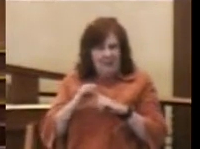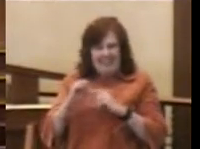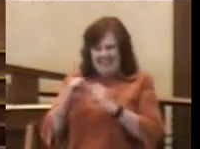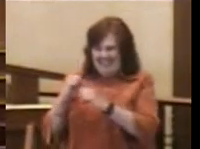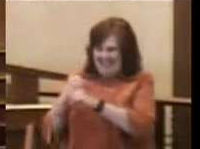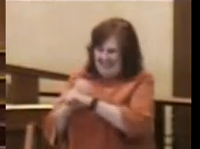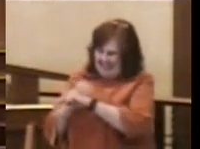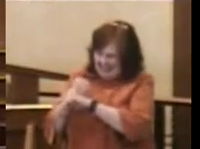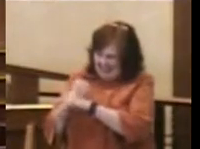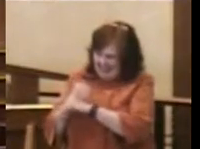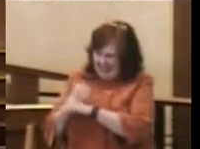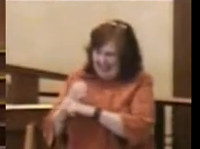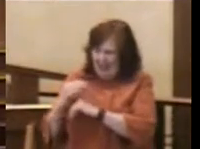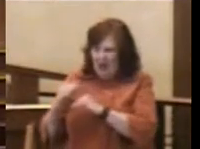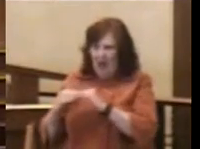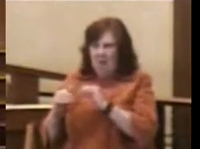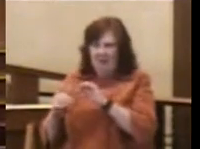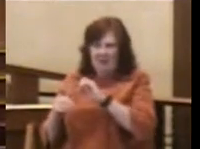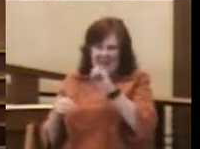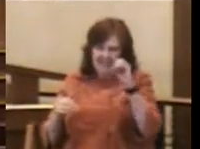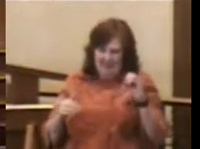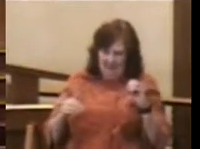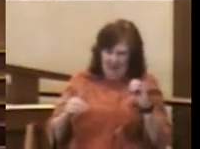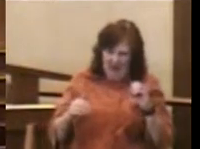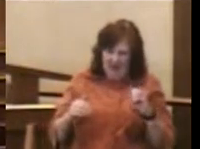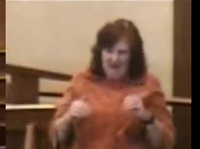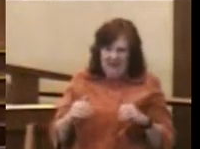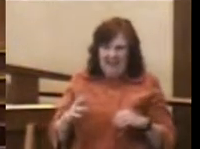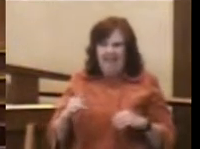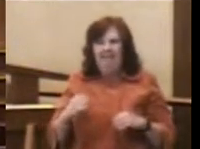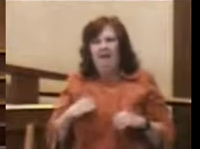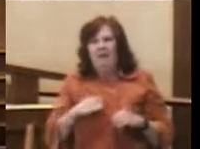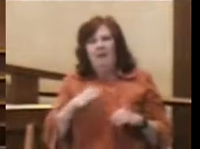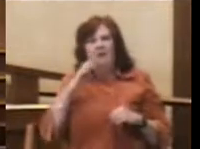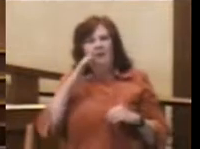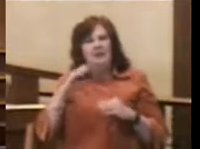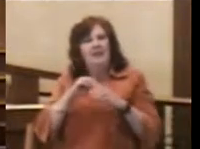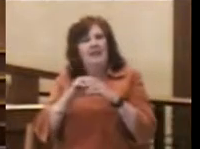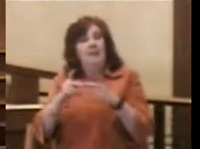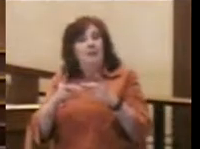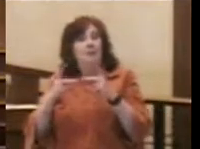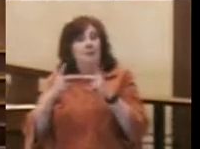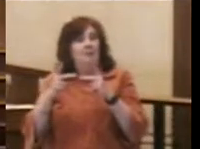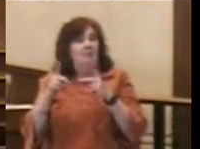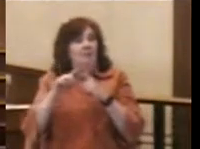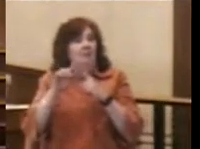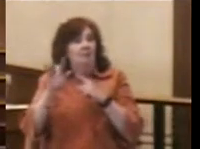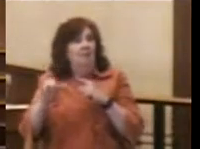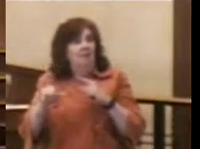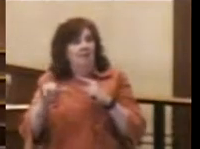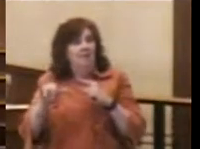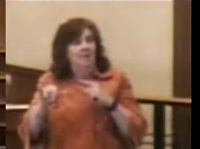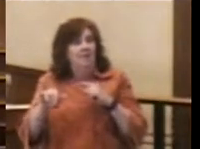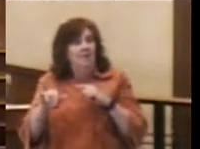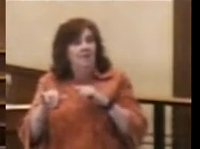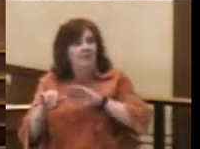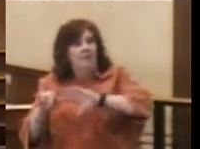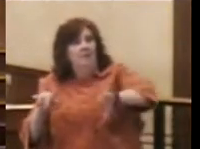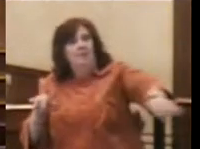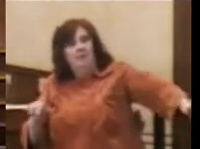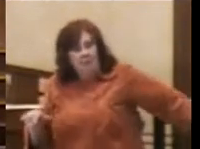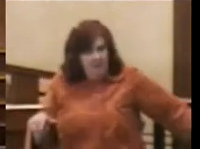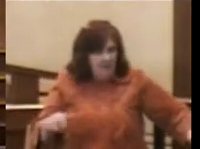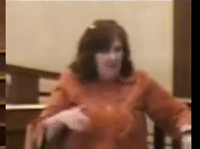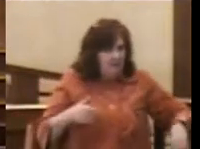Statistically, it is almost zero that we will ever be in a place to push a person out of the